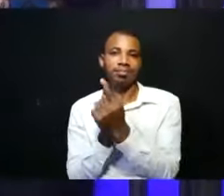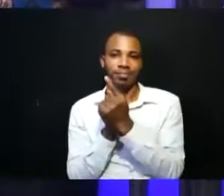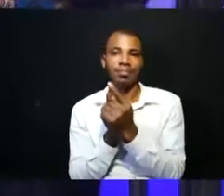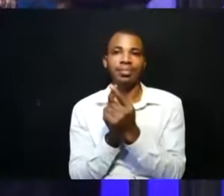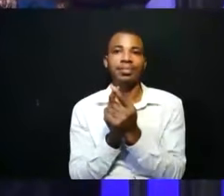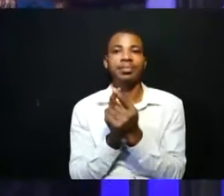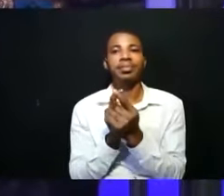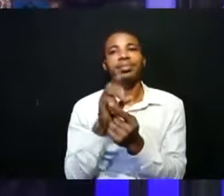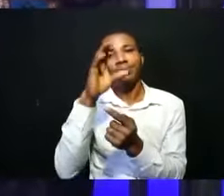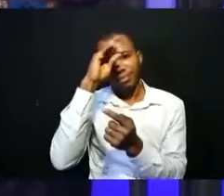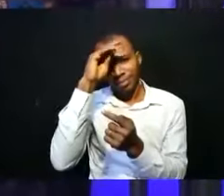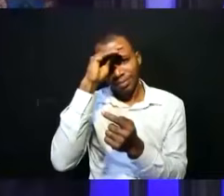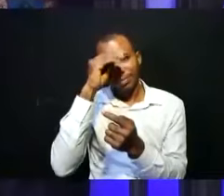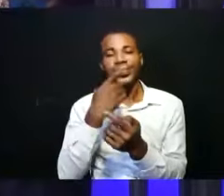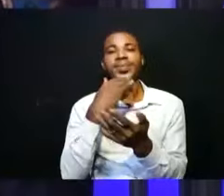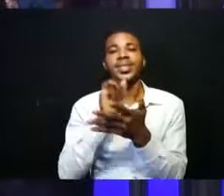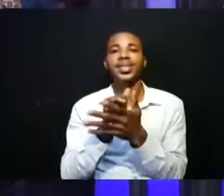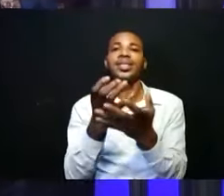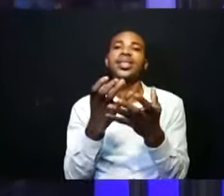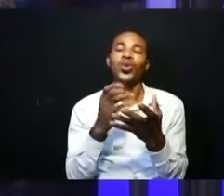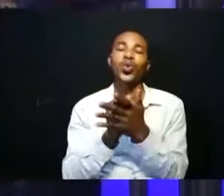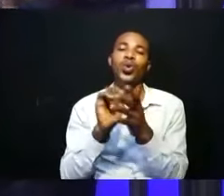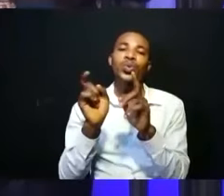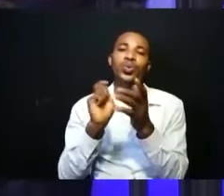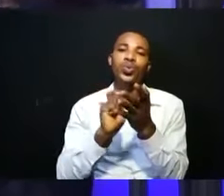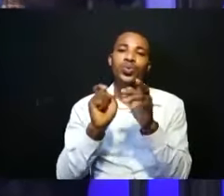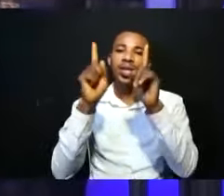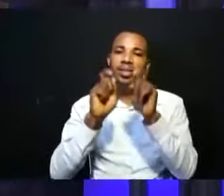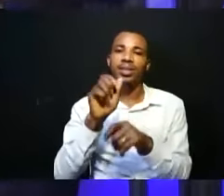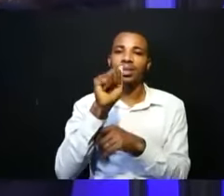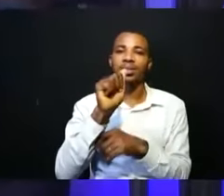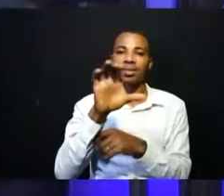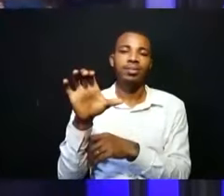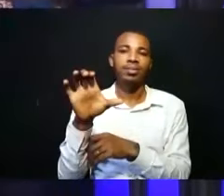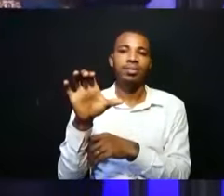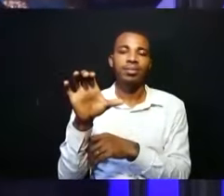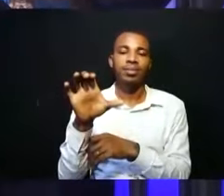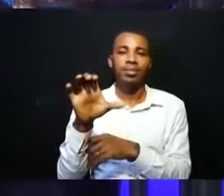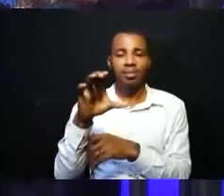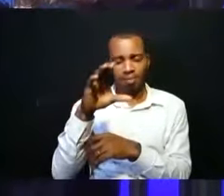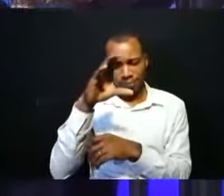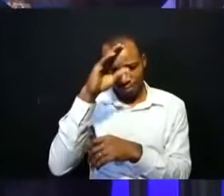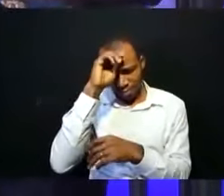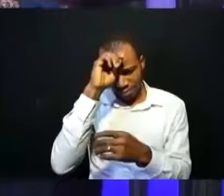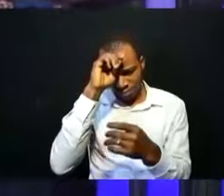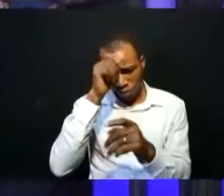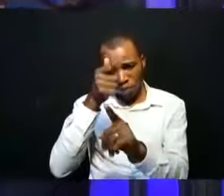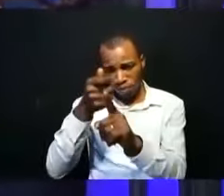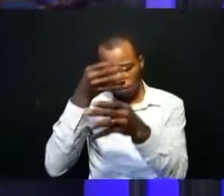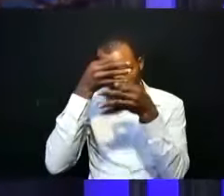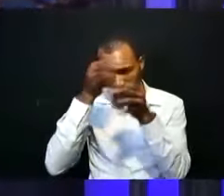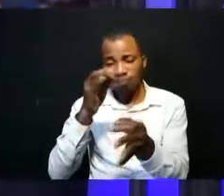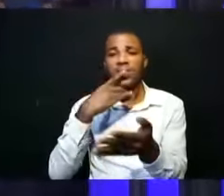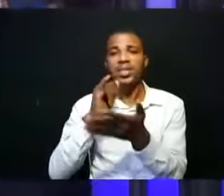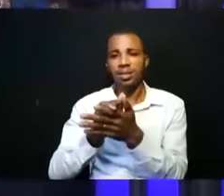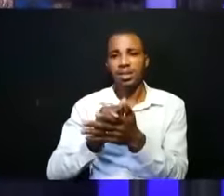trying to write some ACCA. And then he has decided that he's going to